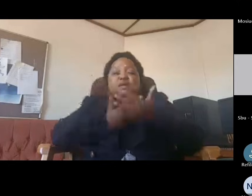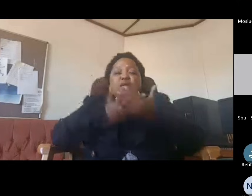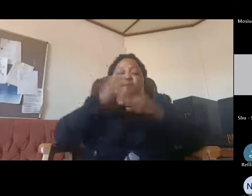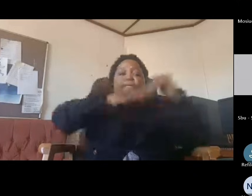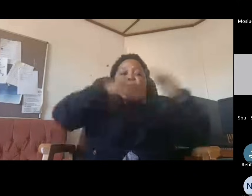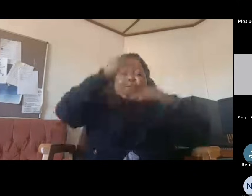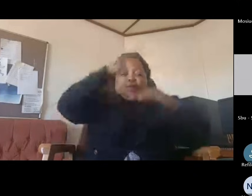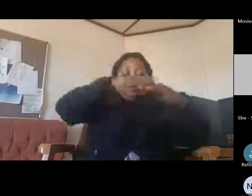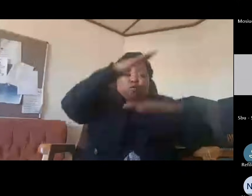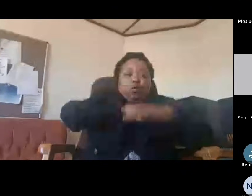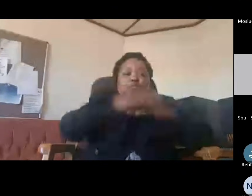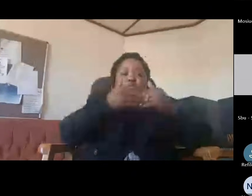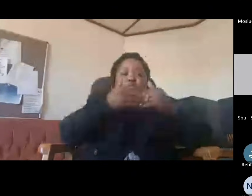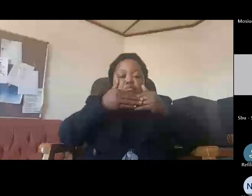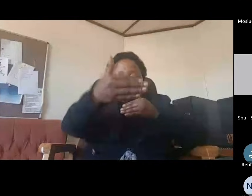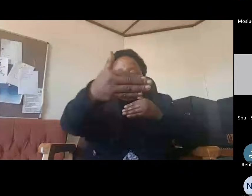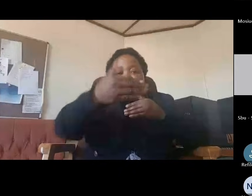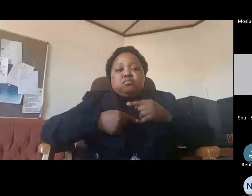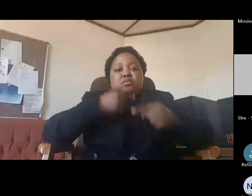forward.